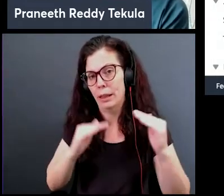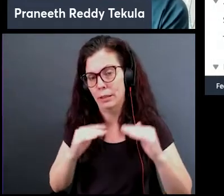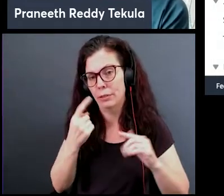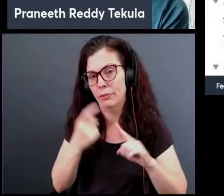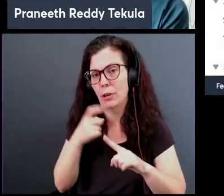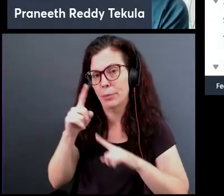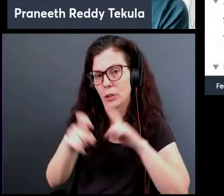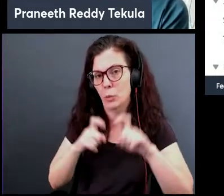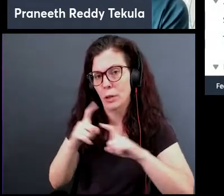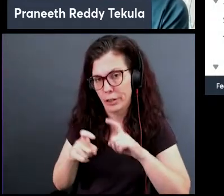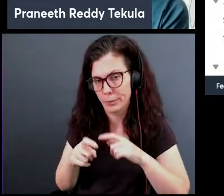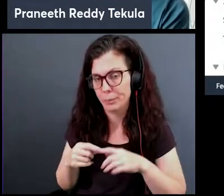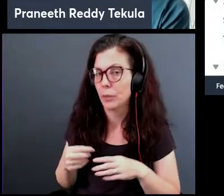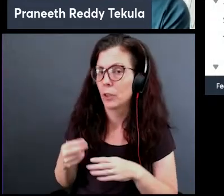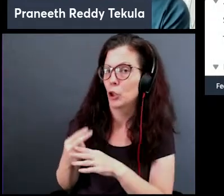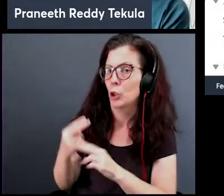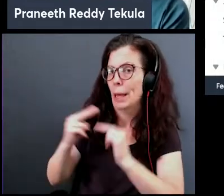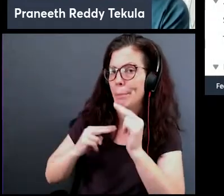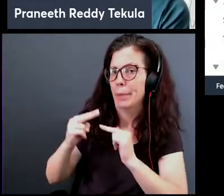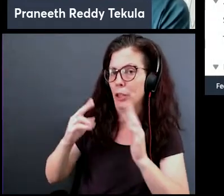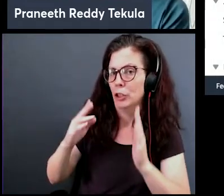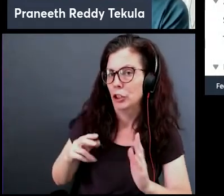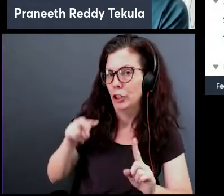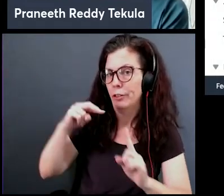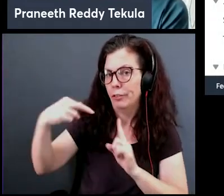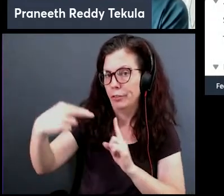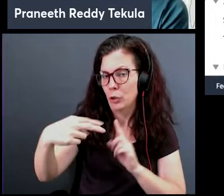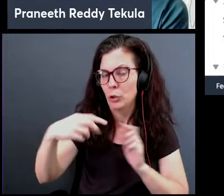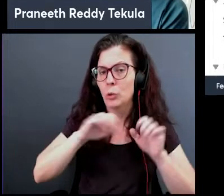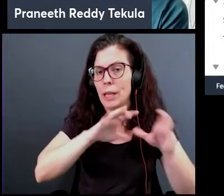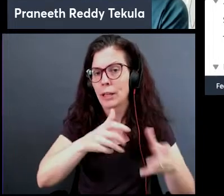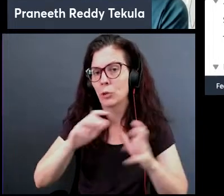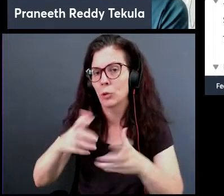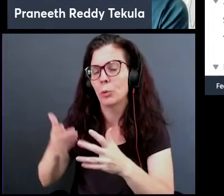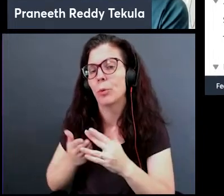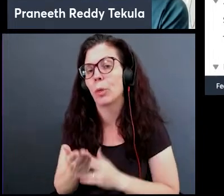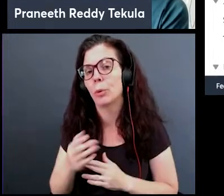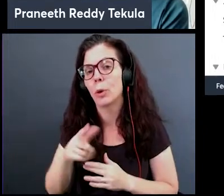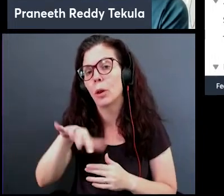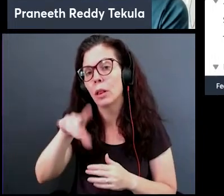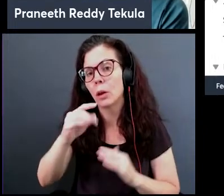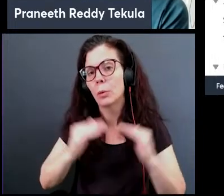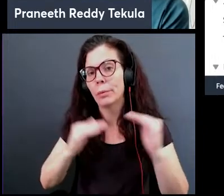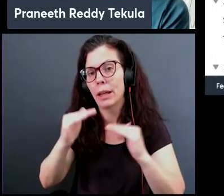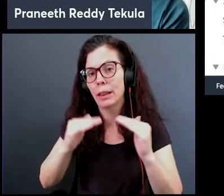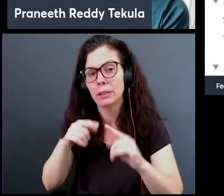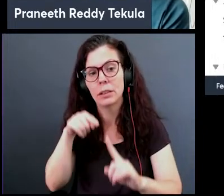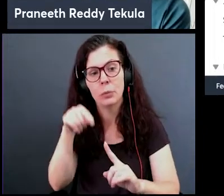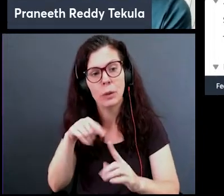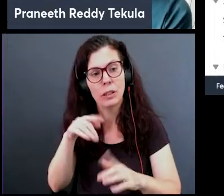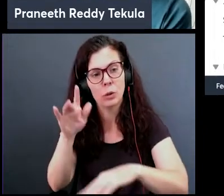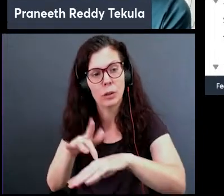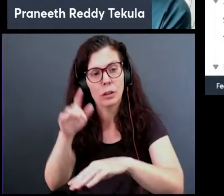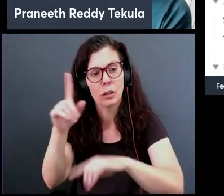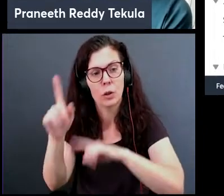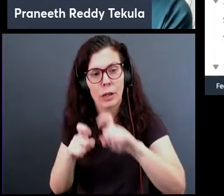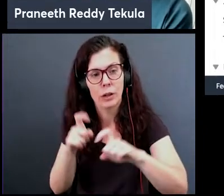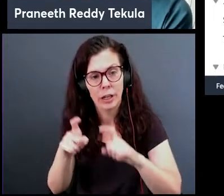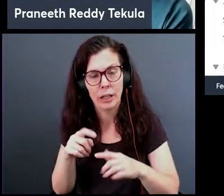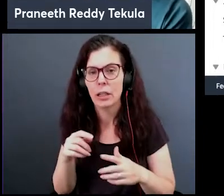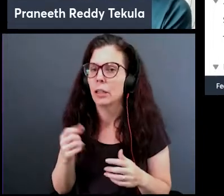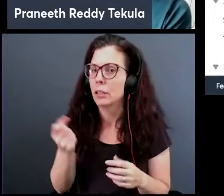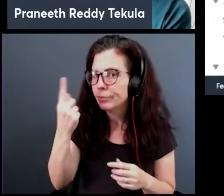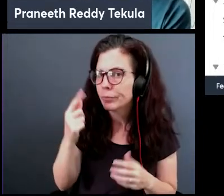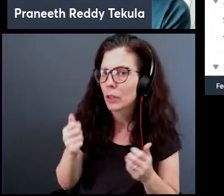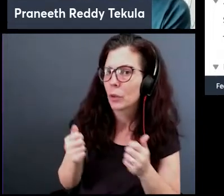Using a builder view, you can group by through load balancers. And when you hit the run query, now, with a single click of a